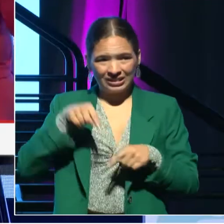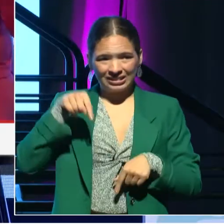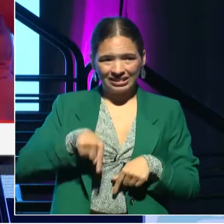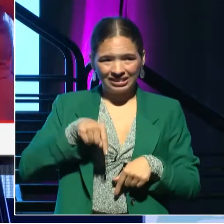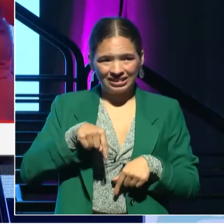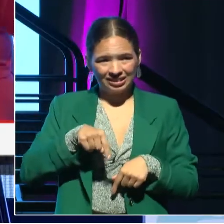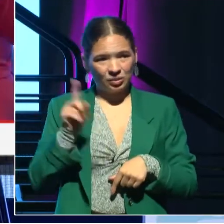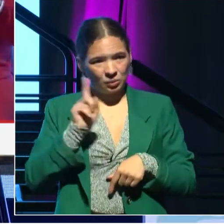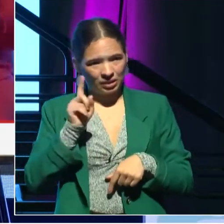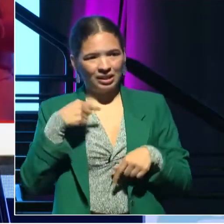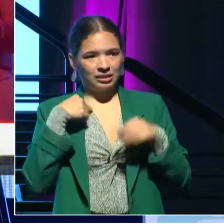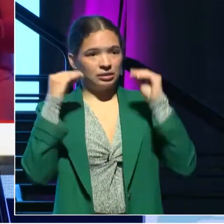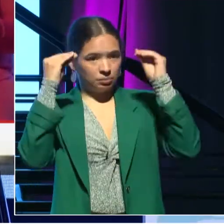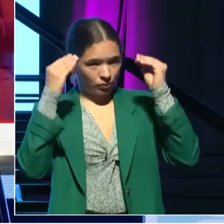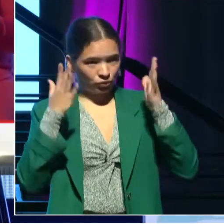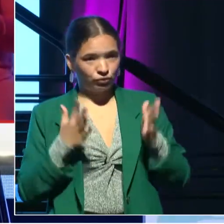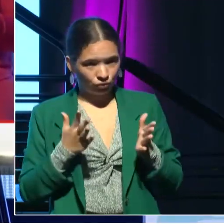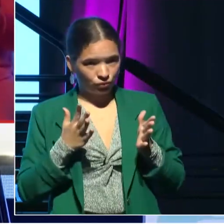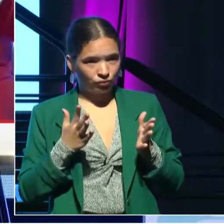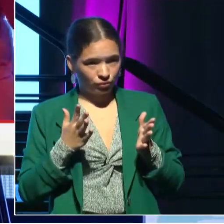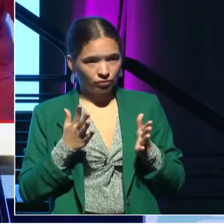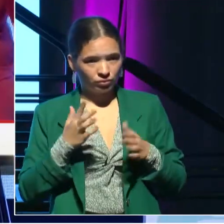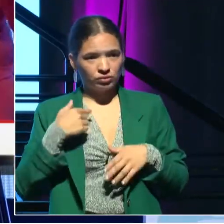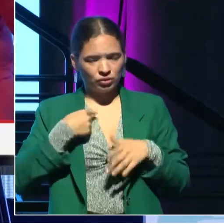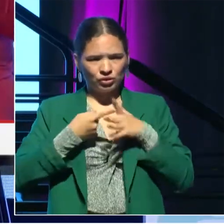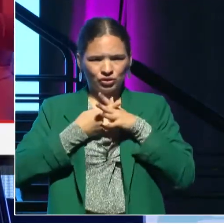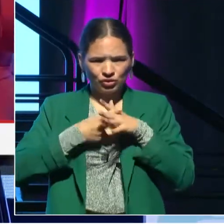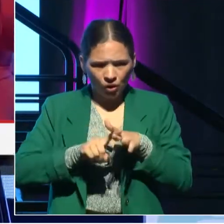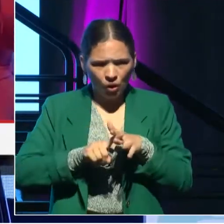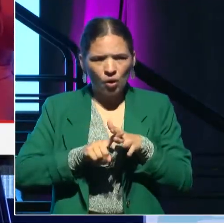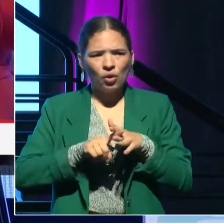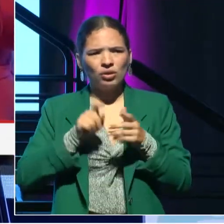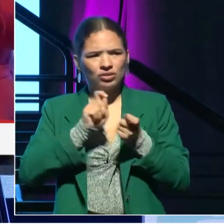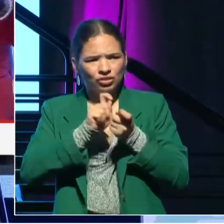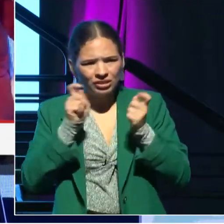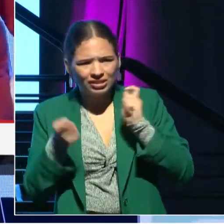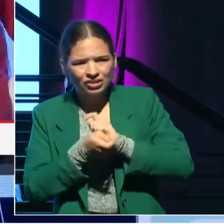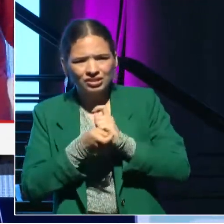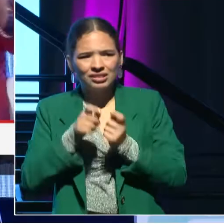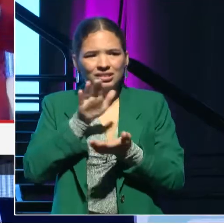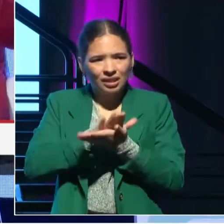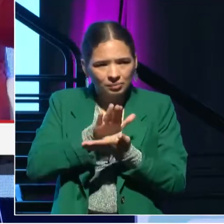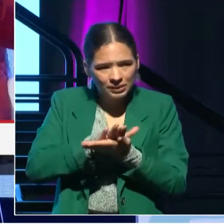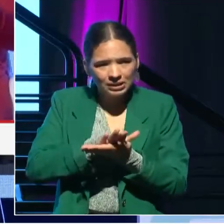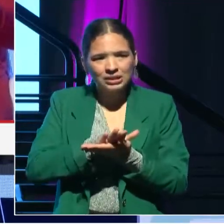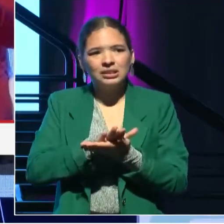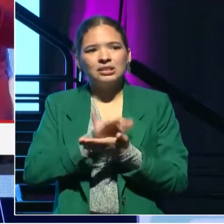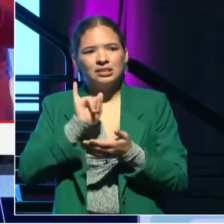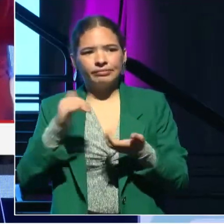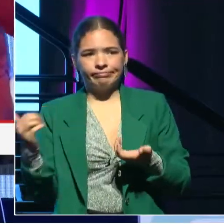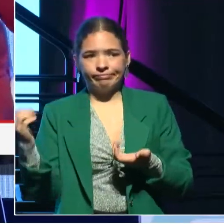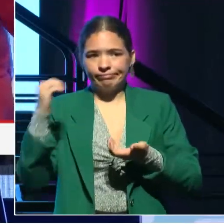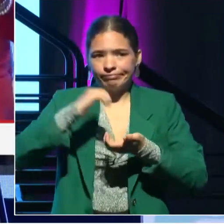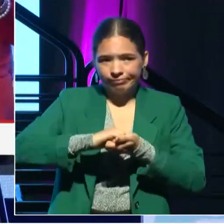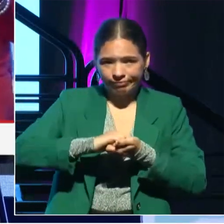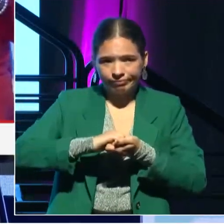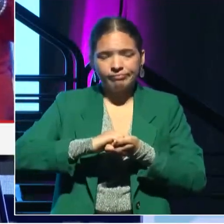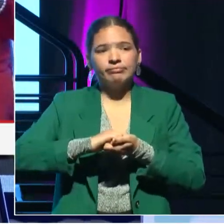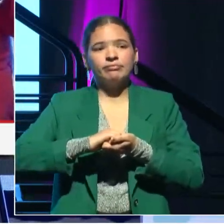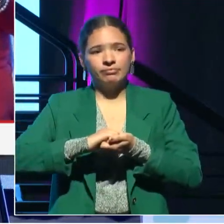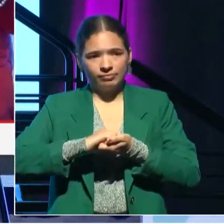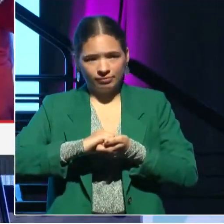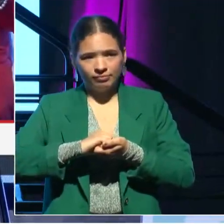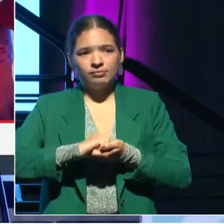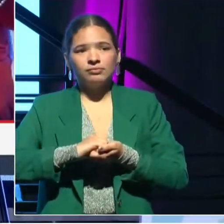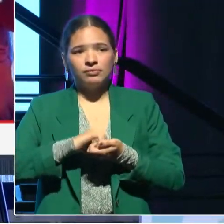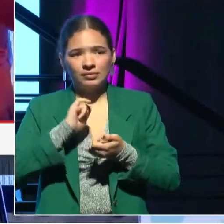professor. That is the beginning of the type of change we need to see. These academic community partnerships, centering the role of communities, leading it